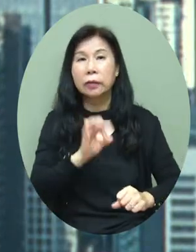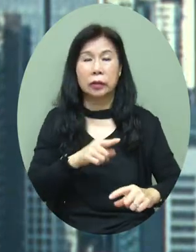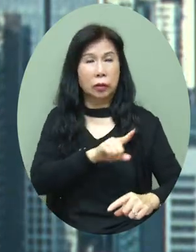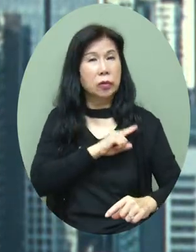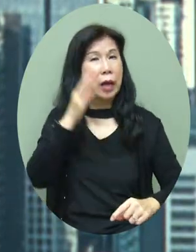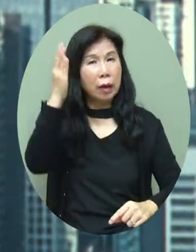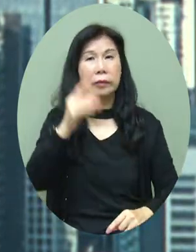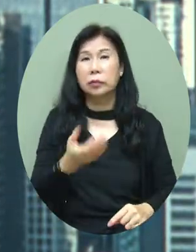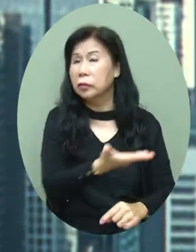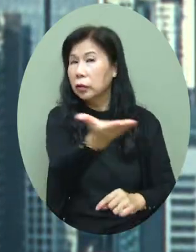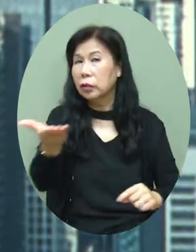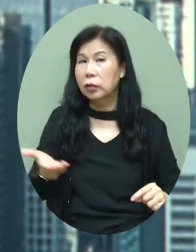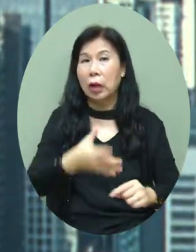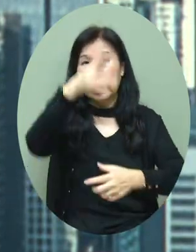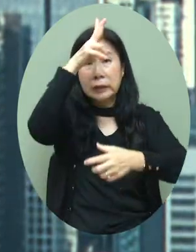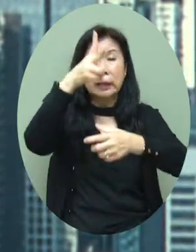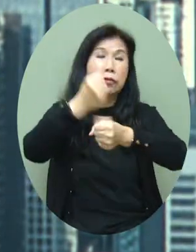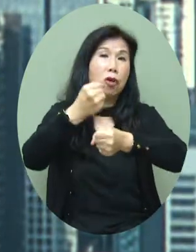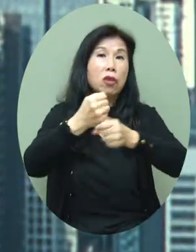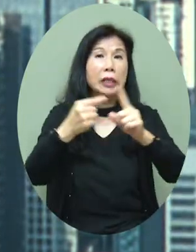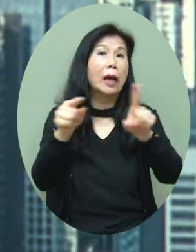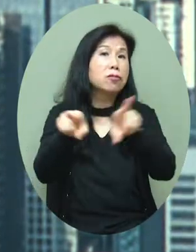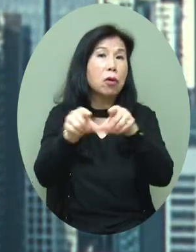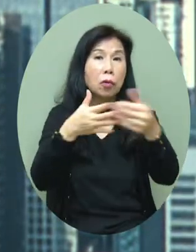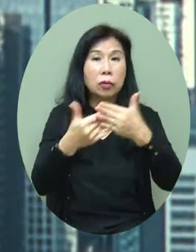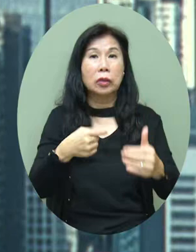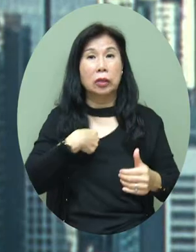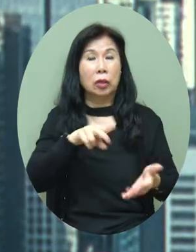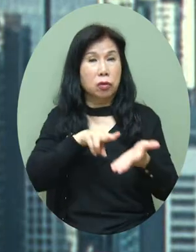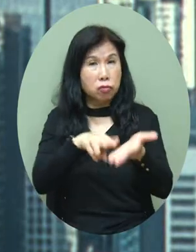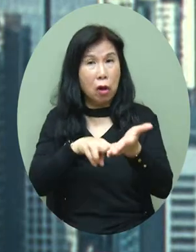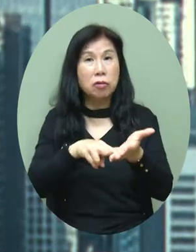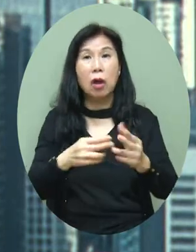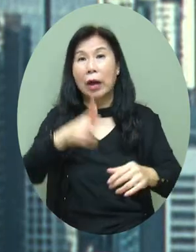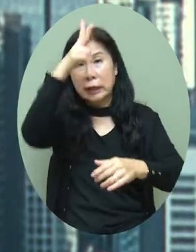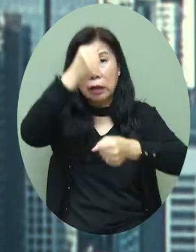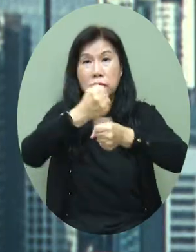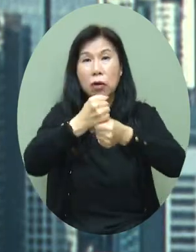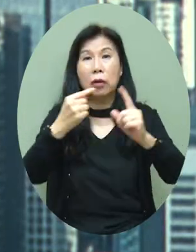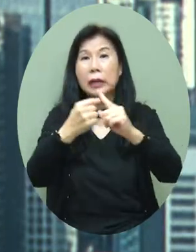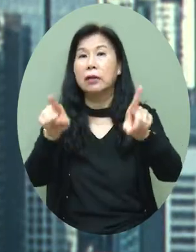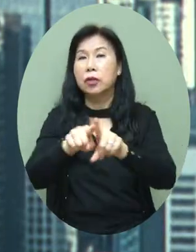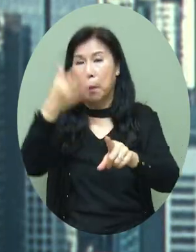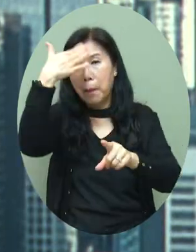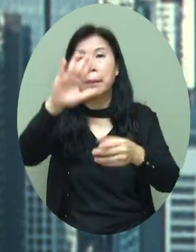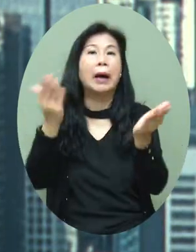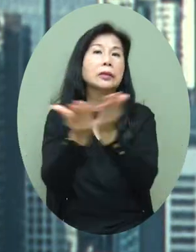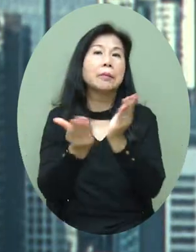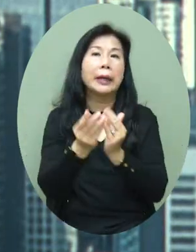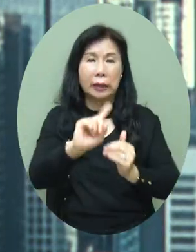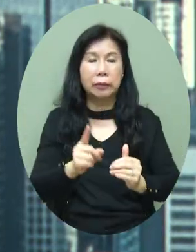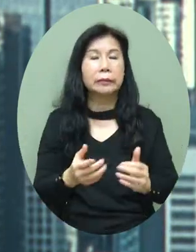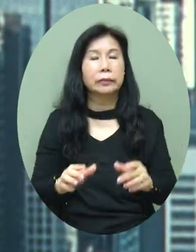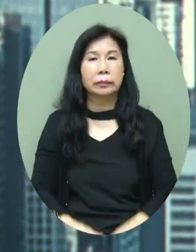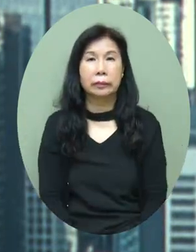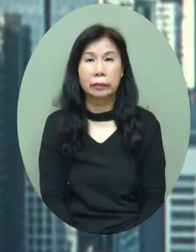service colleagues, will understand the rationale behind. And as Hong Kong is progressing, and Hong